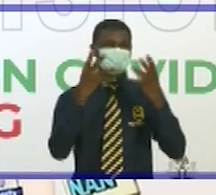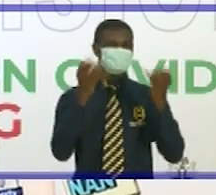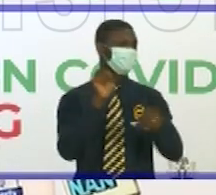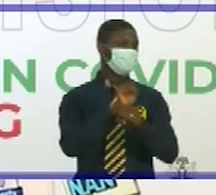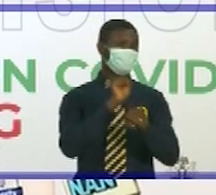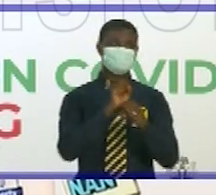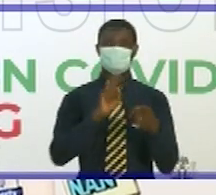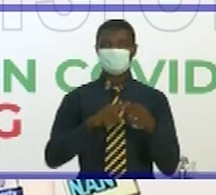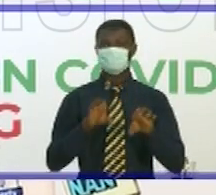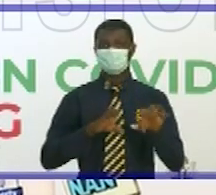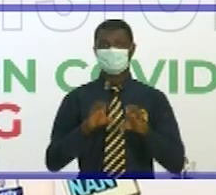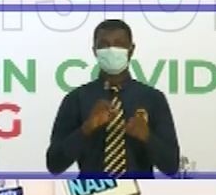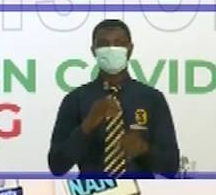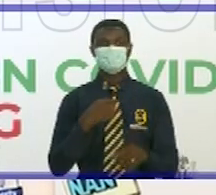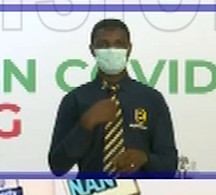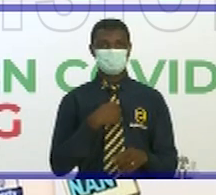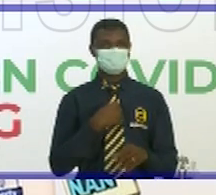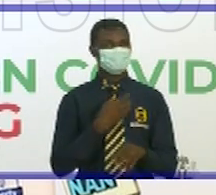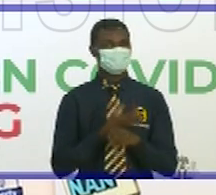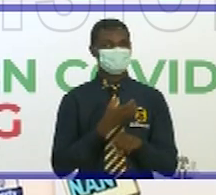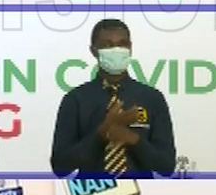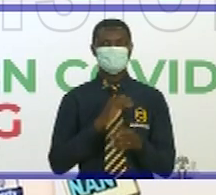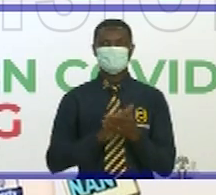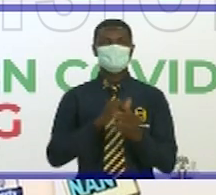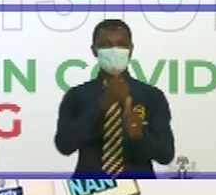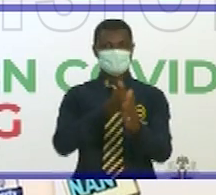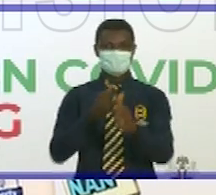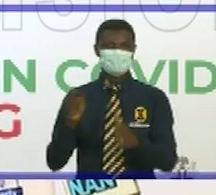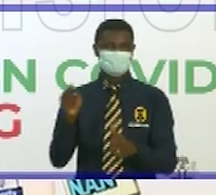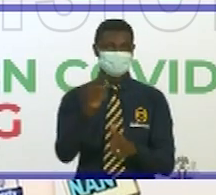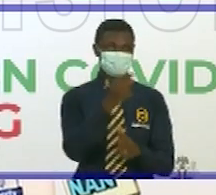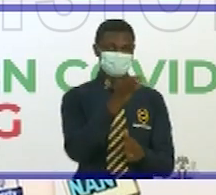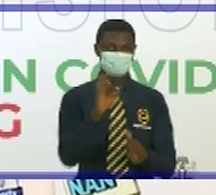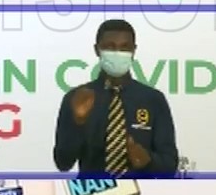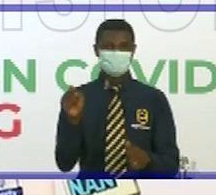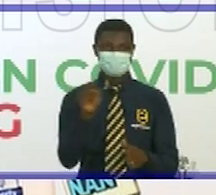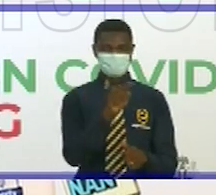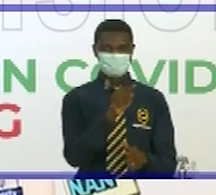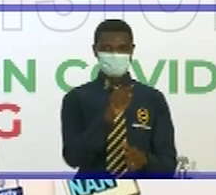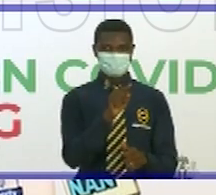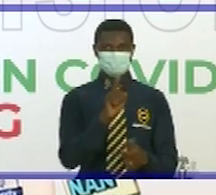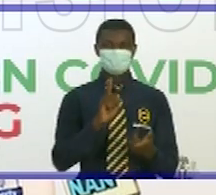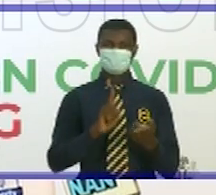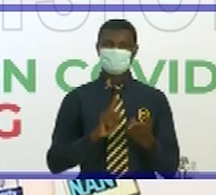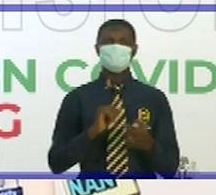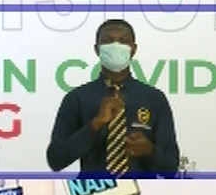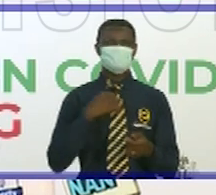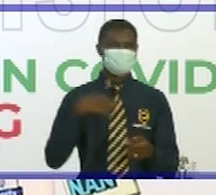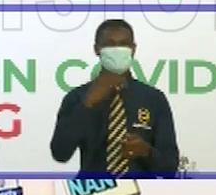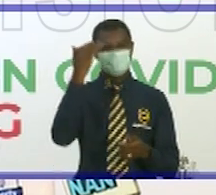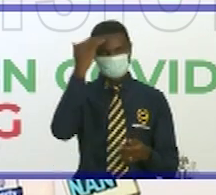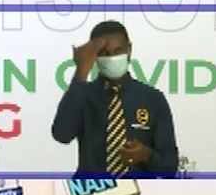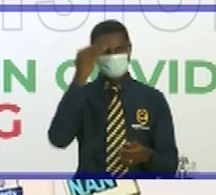My appeal to each and every one of you is that it's quite a tasking